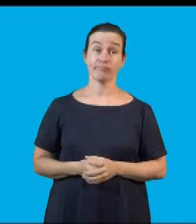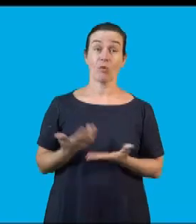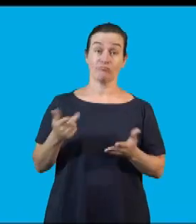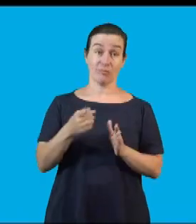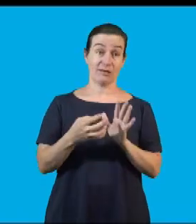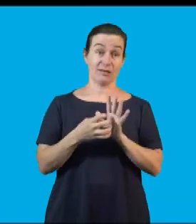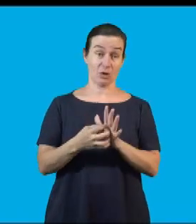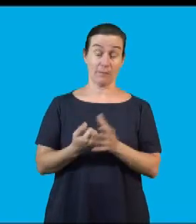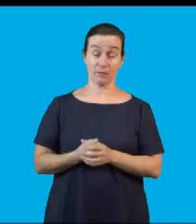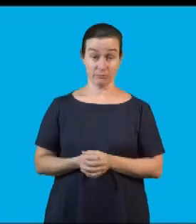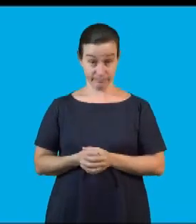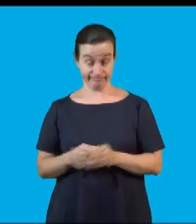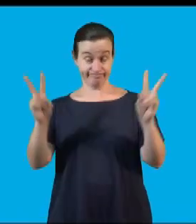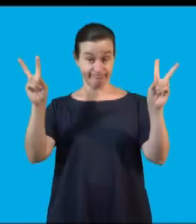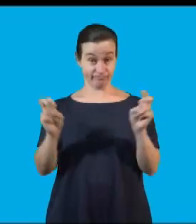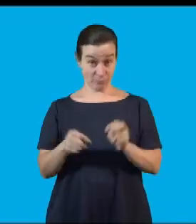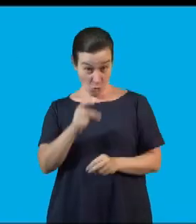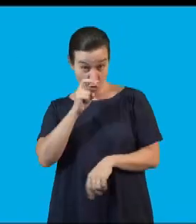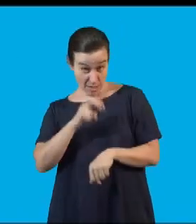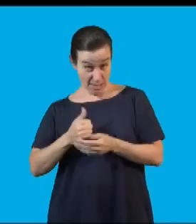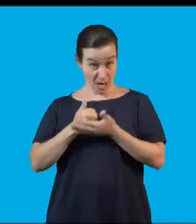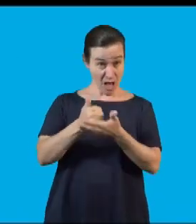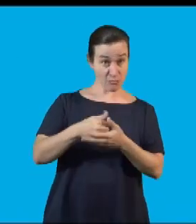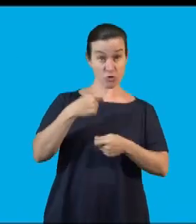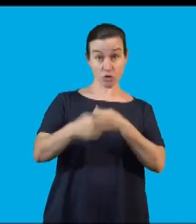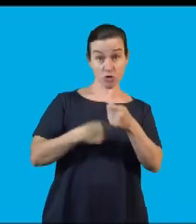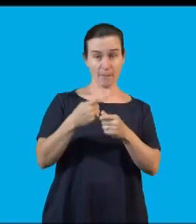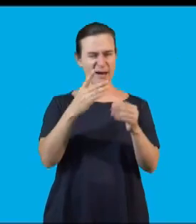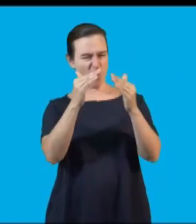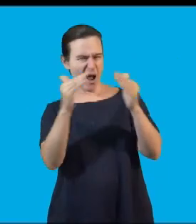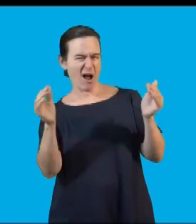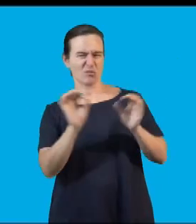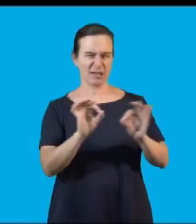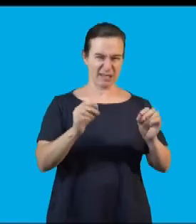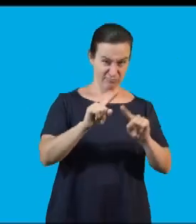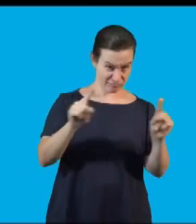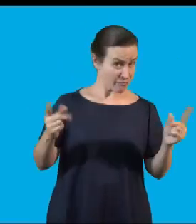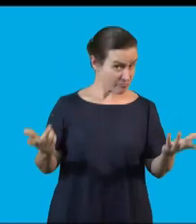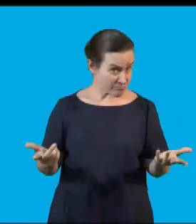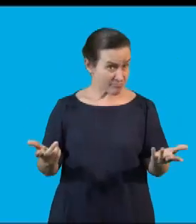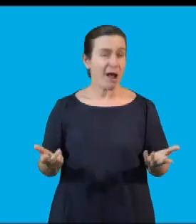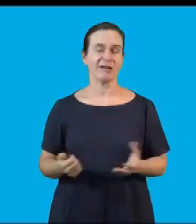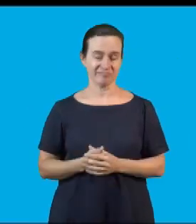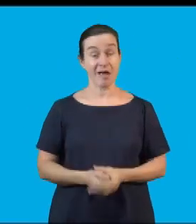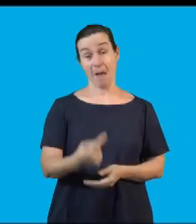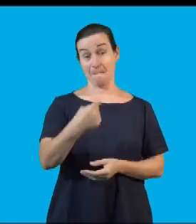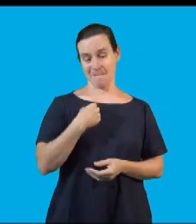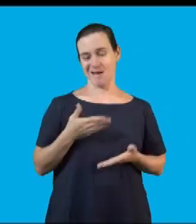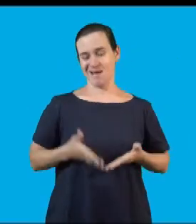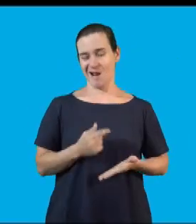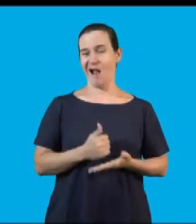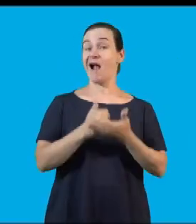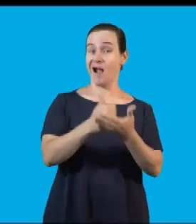catchy headline. Need help with shopping or household chores? There's a rhetorical question. I am here